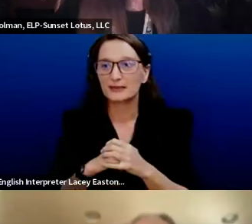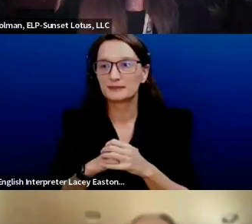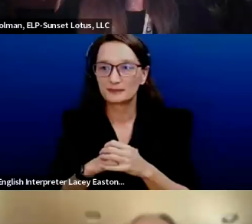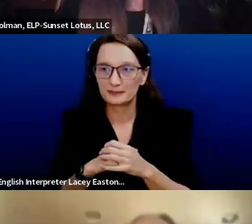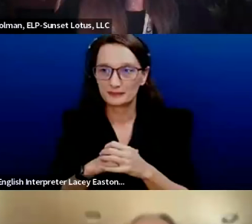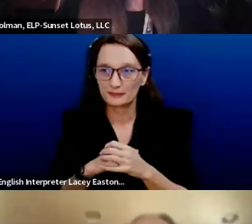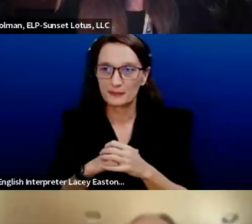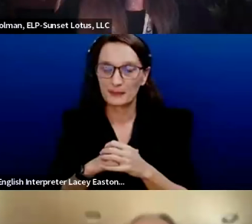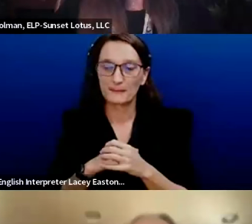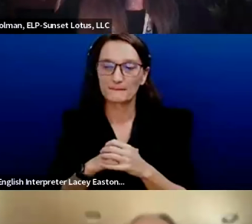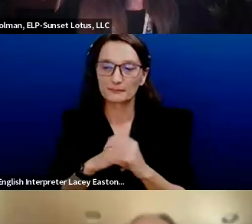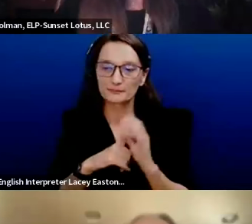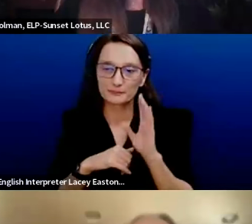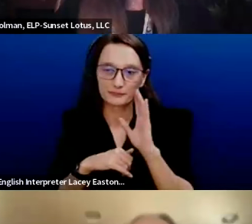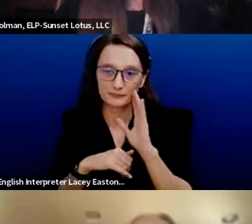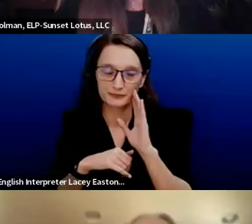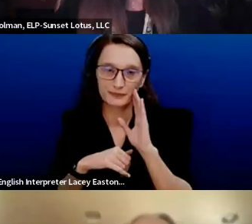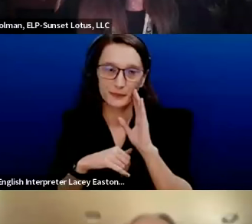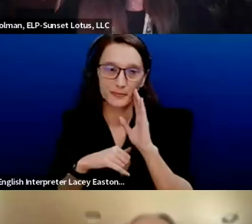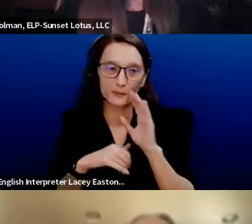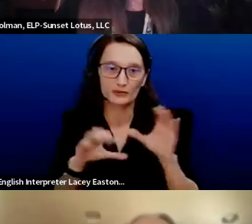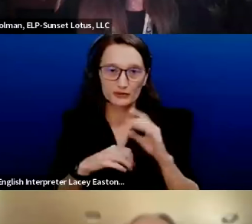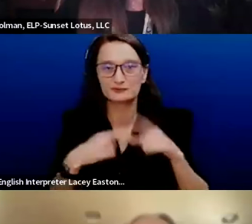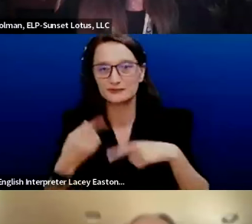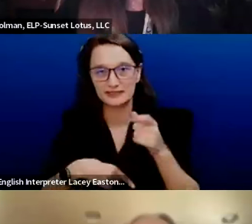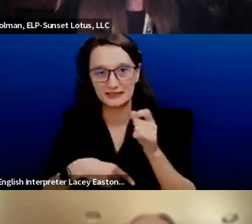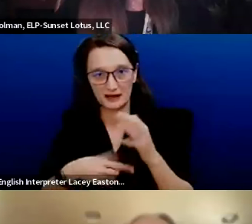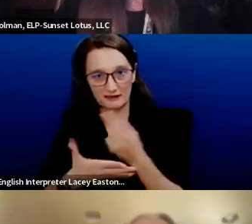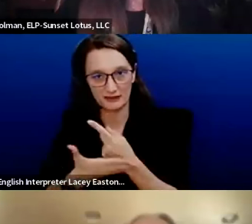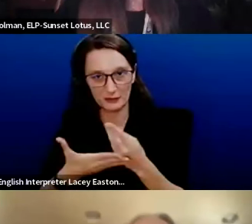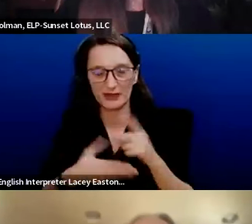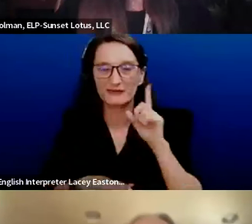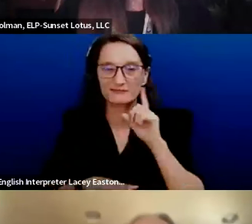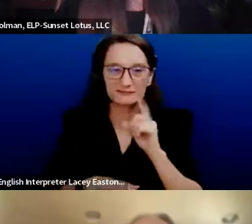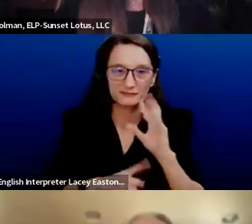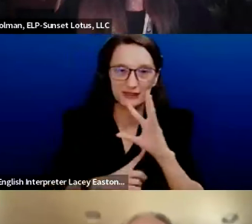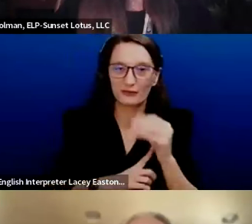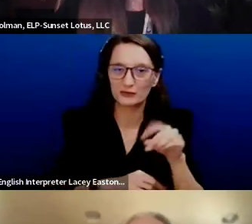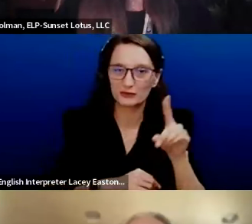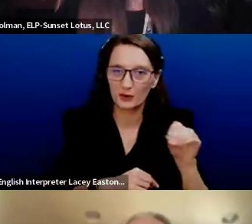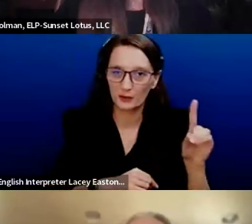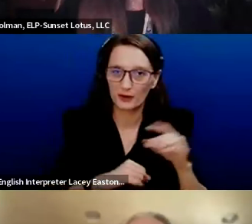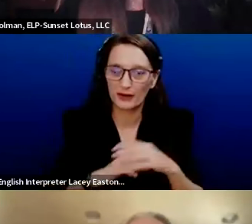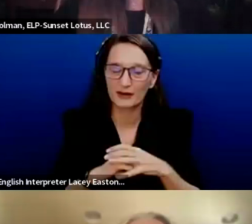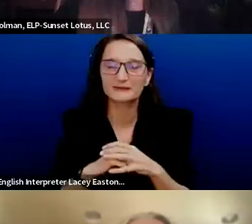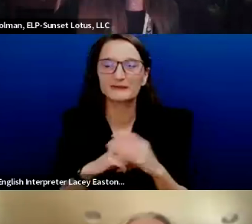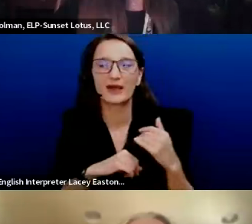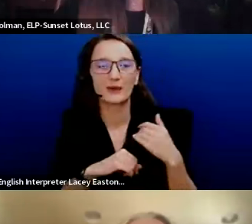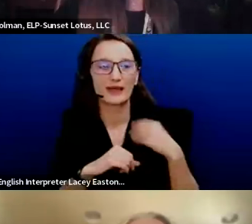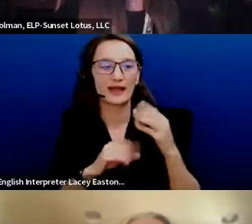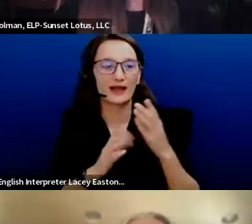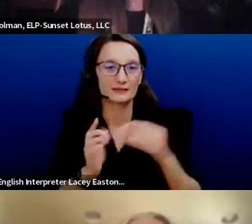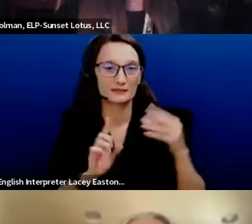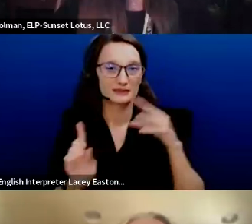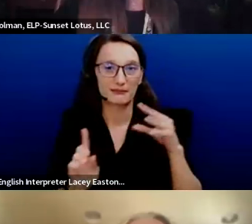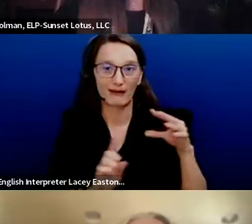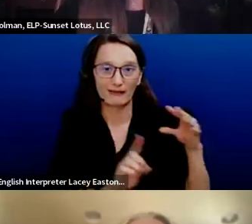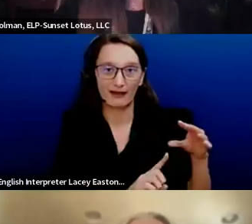are going to go do our sign of the week in Deaf Culture 101. We have some spotlights. You heard